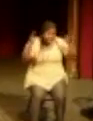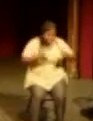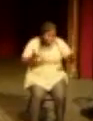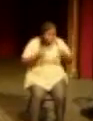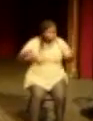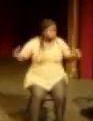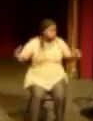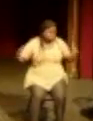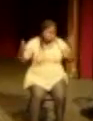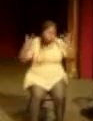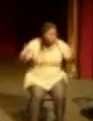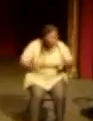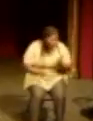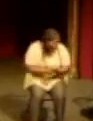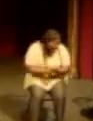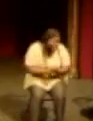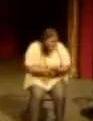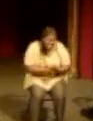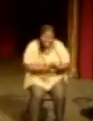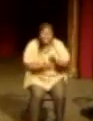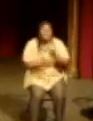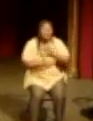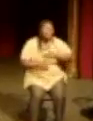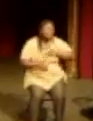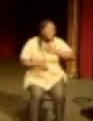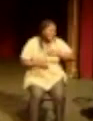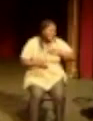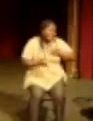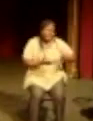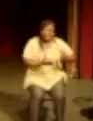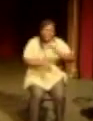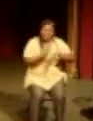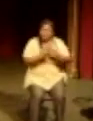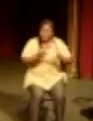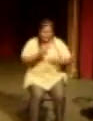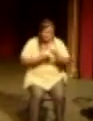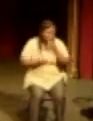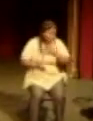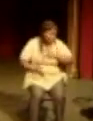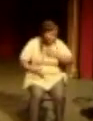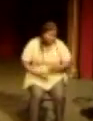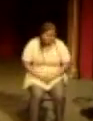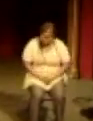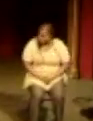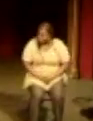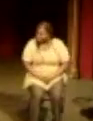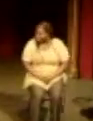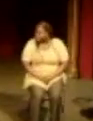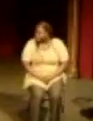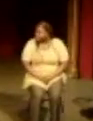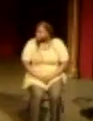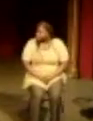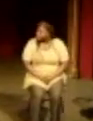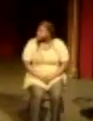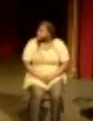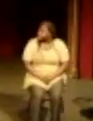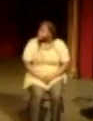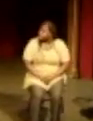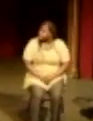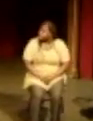please, do your part, have a big snack, and take some with you. The first thing I want to do is introduce